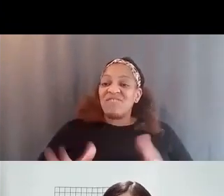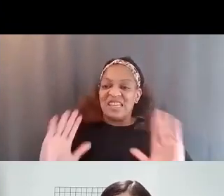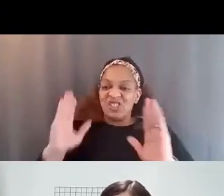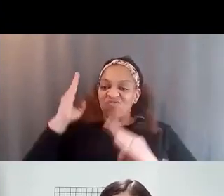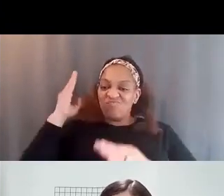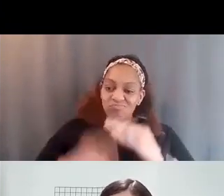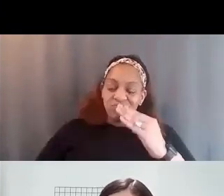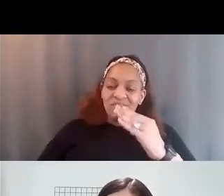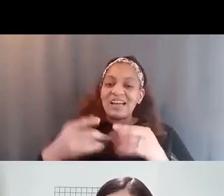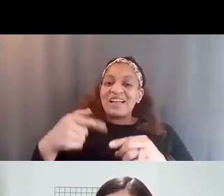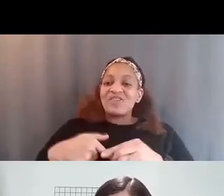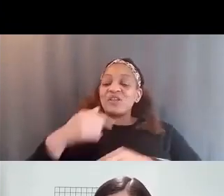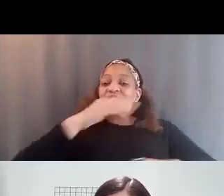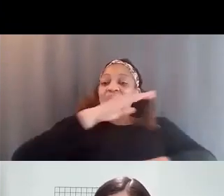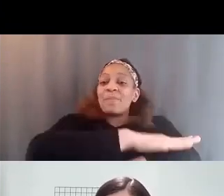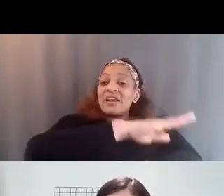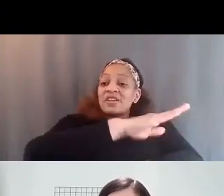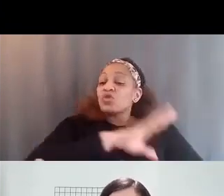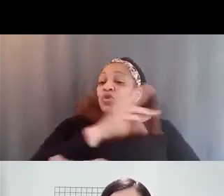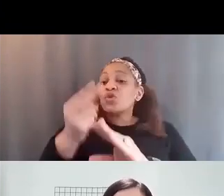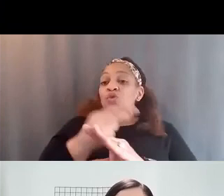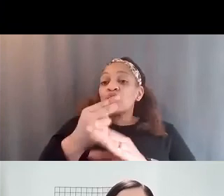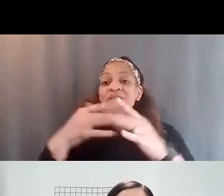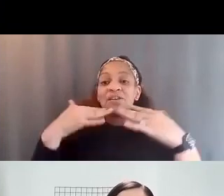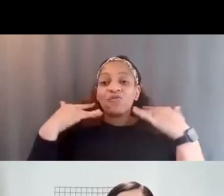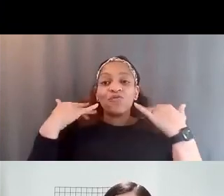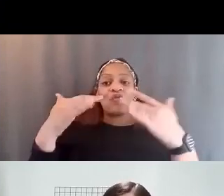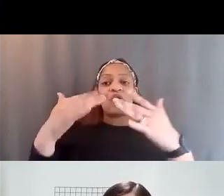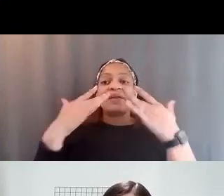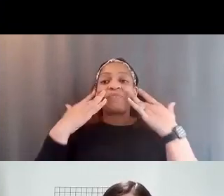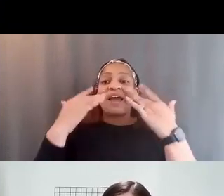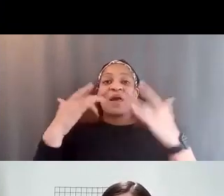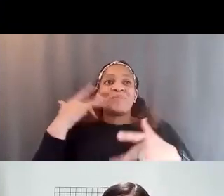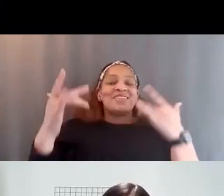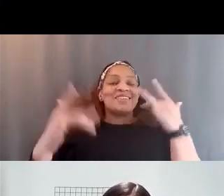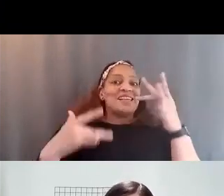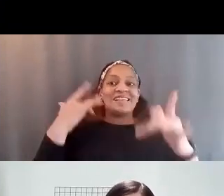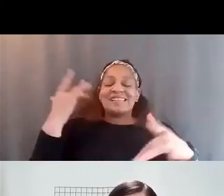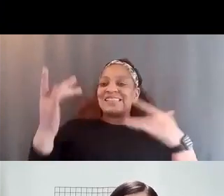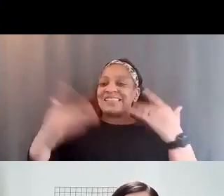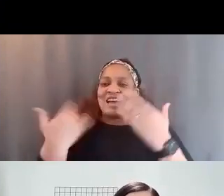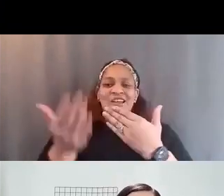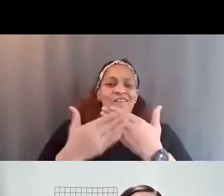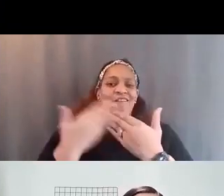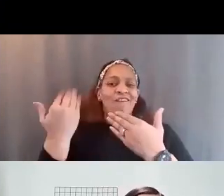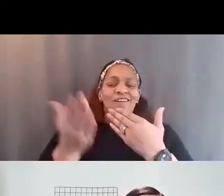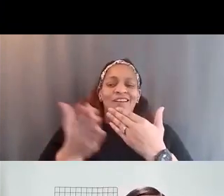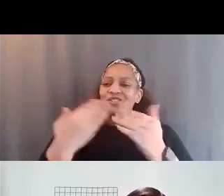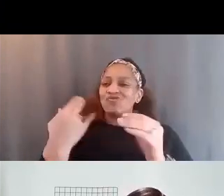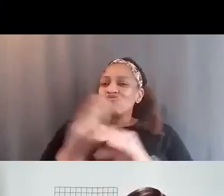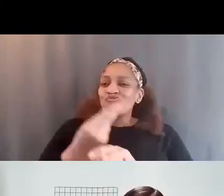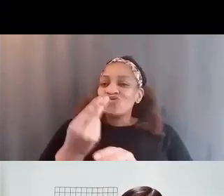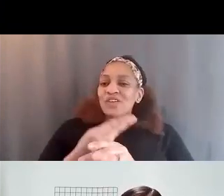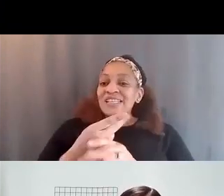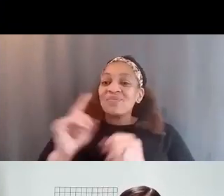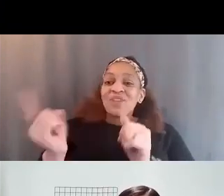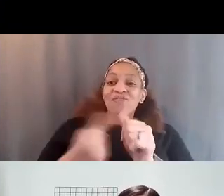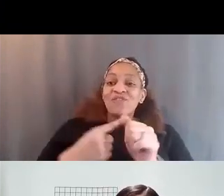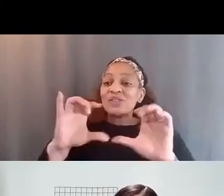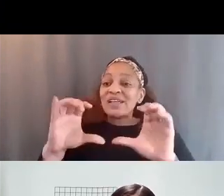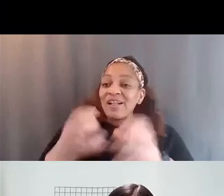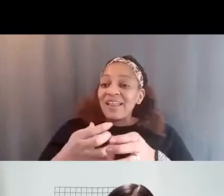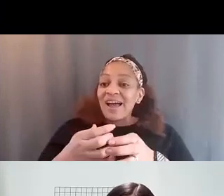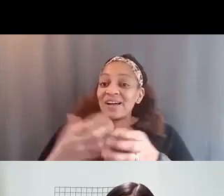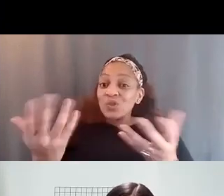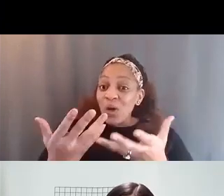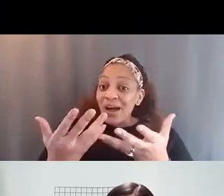that the platform is user-friendly, and I am just extremely excited and delighted to share that our first class will